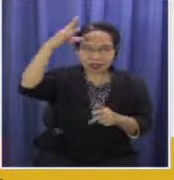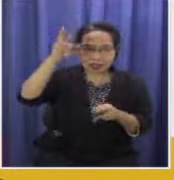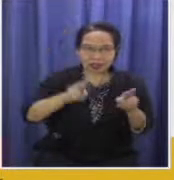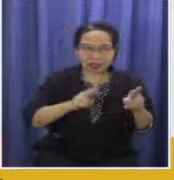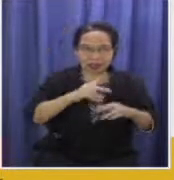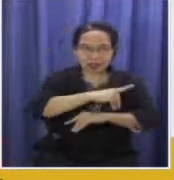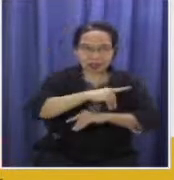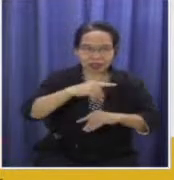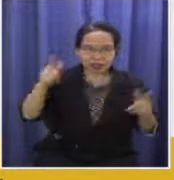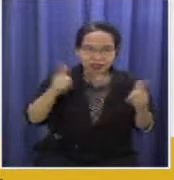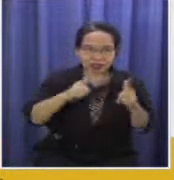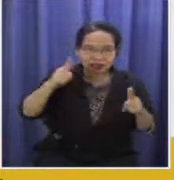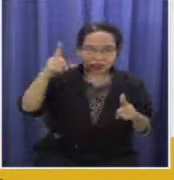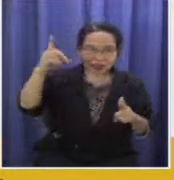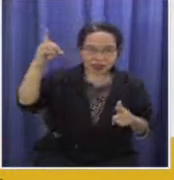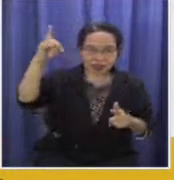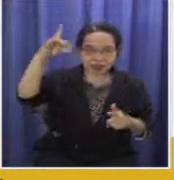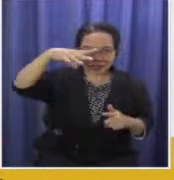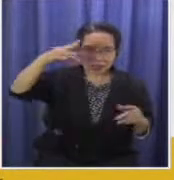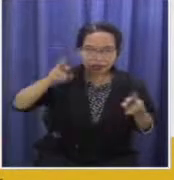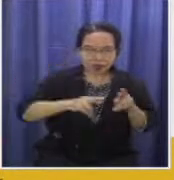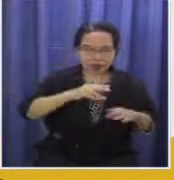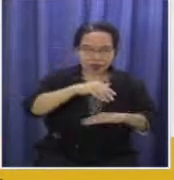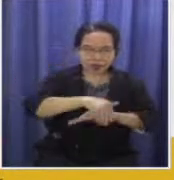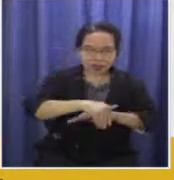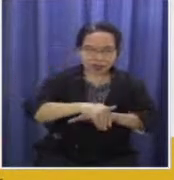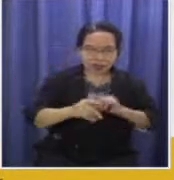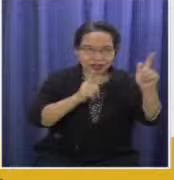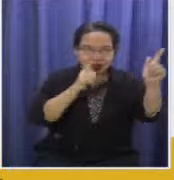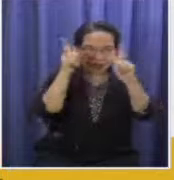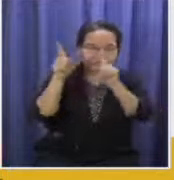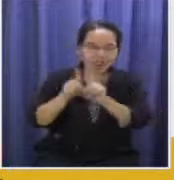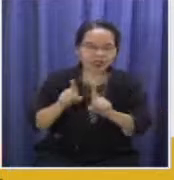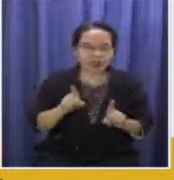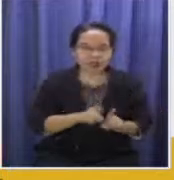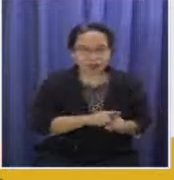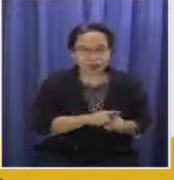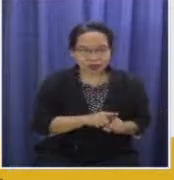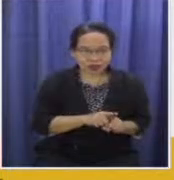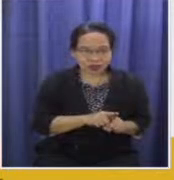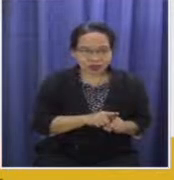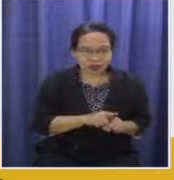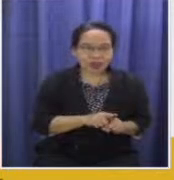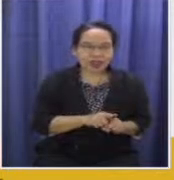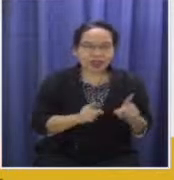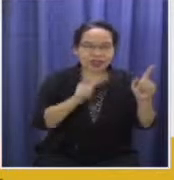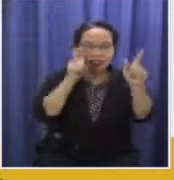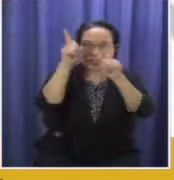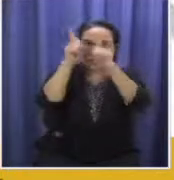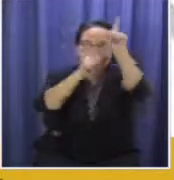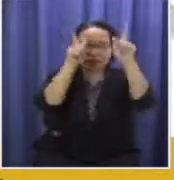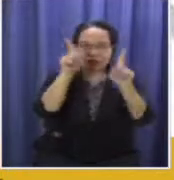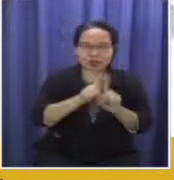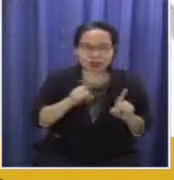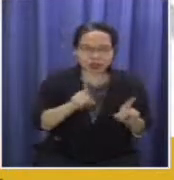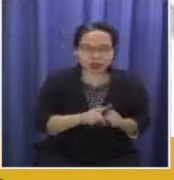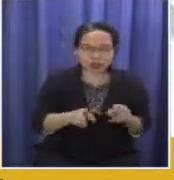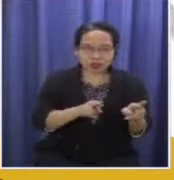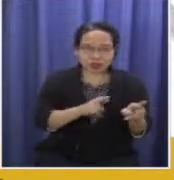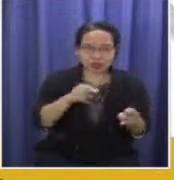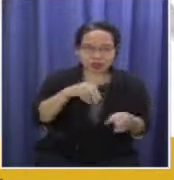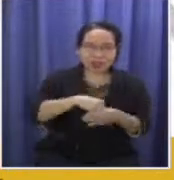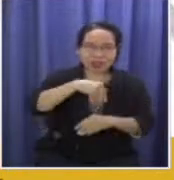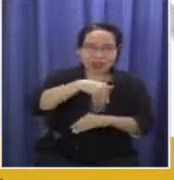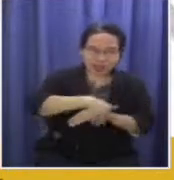the lesser light to rule the night, the stars also." The stars also will rule in the